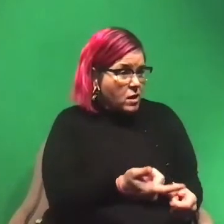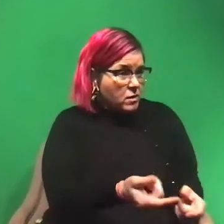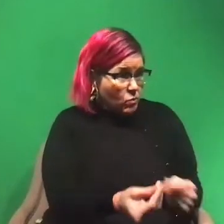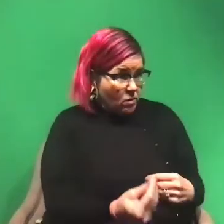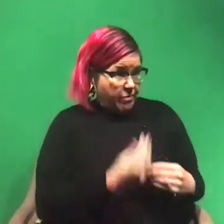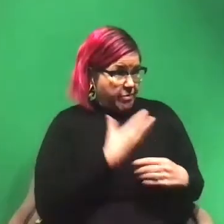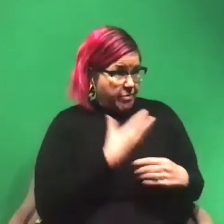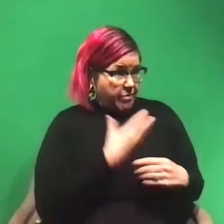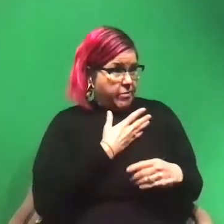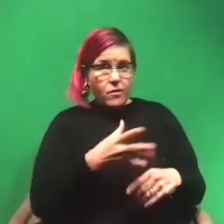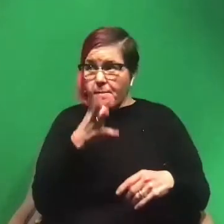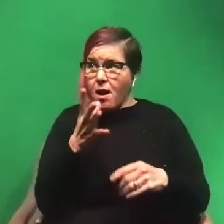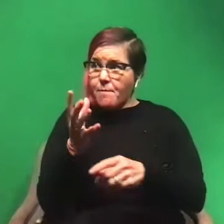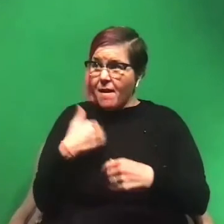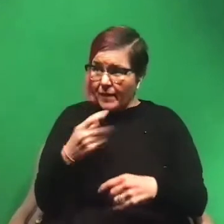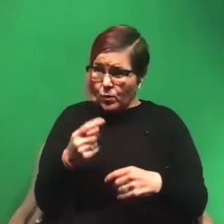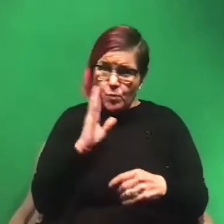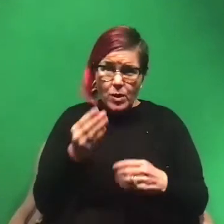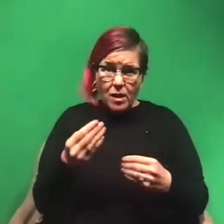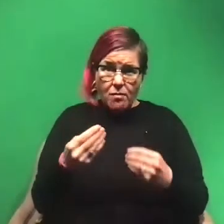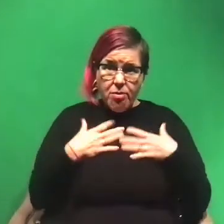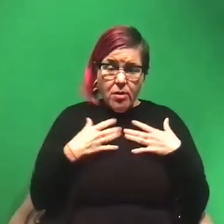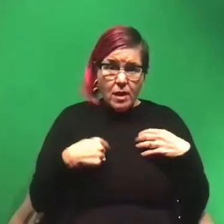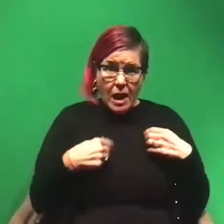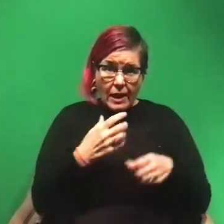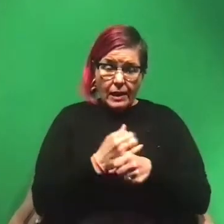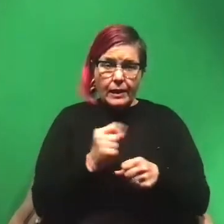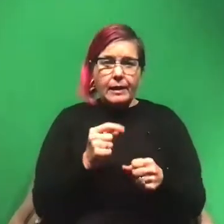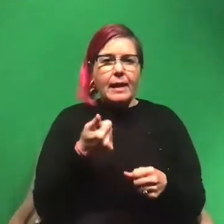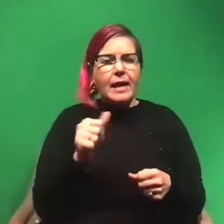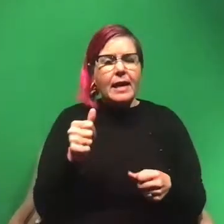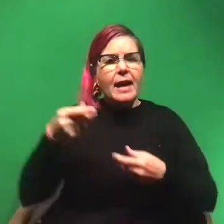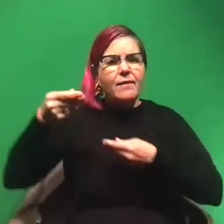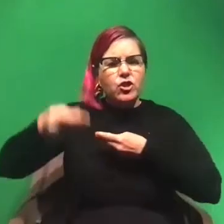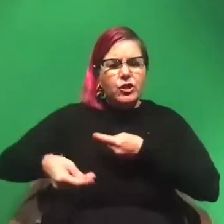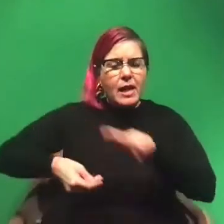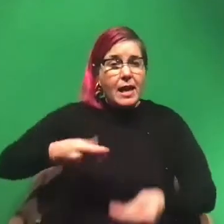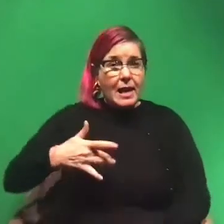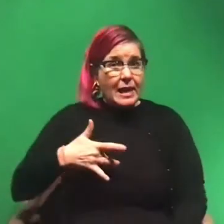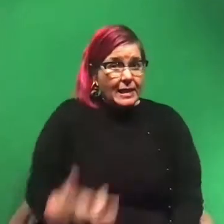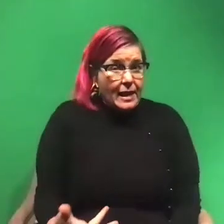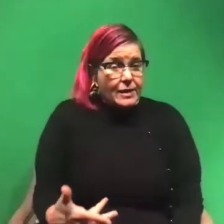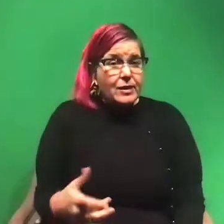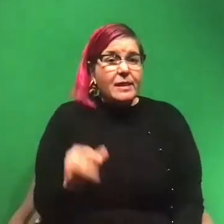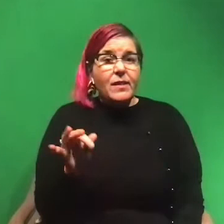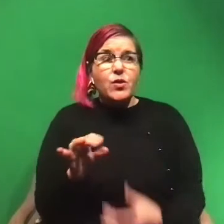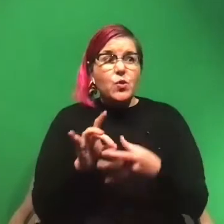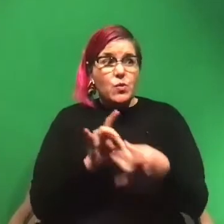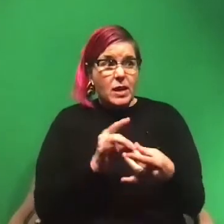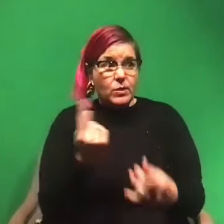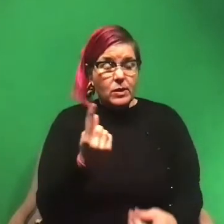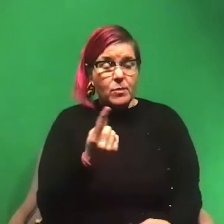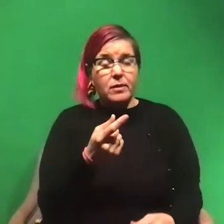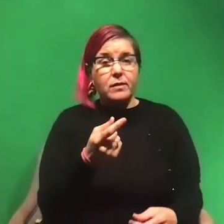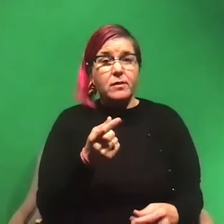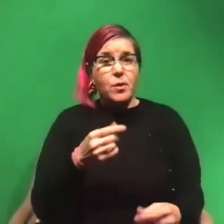will I get it? Like, is there any kind of genetic likelihood? Like, if you're related to someone, are you